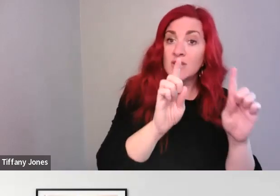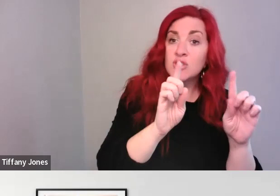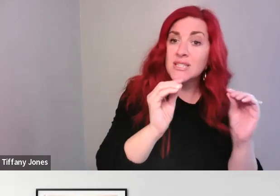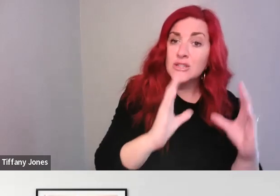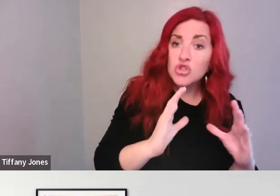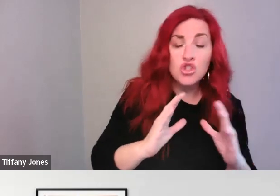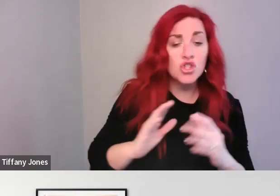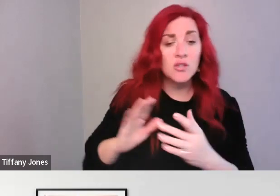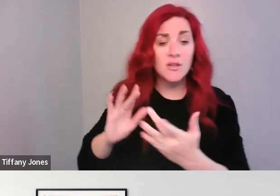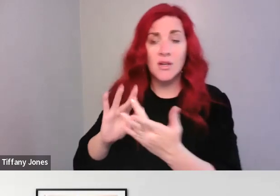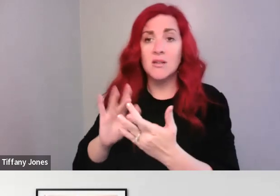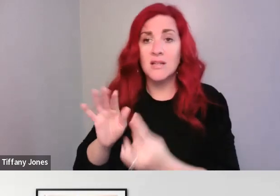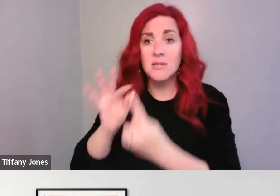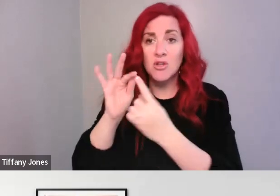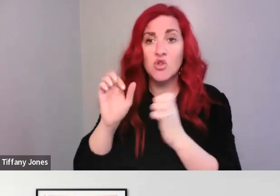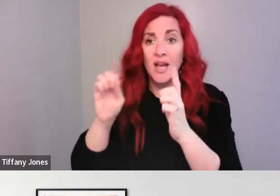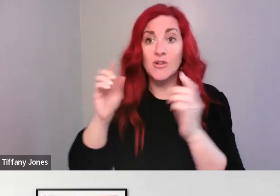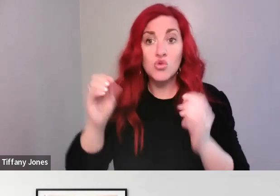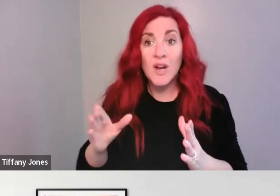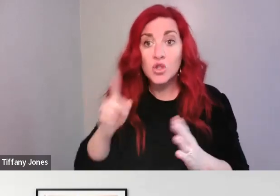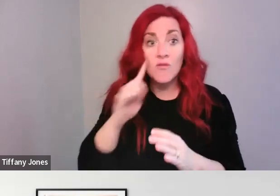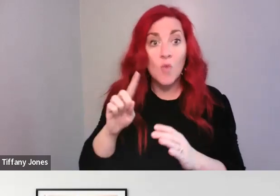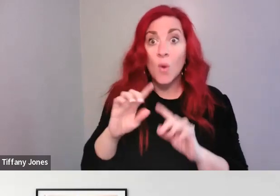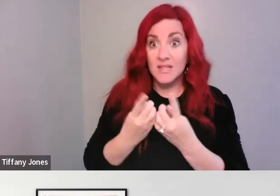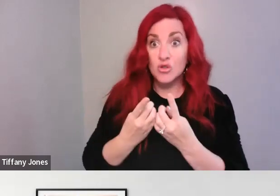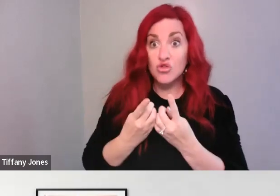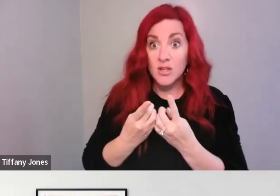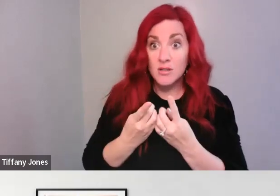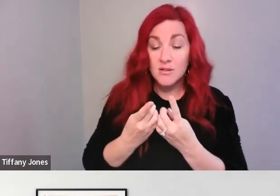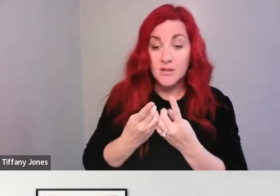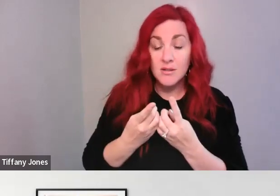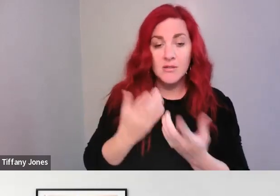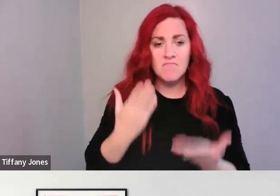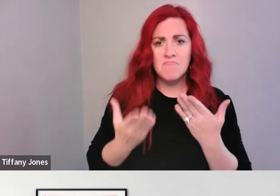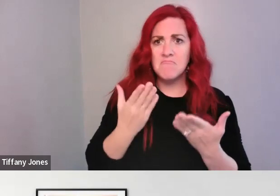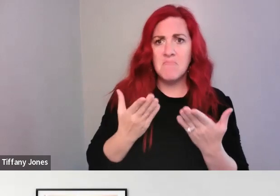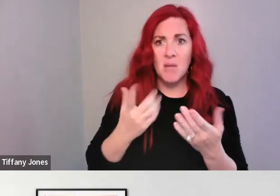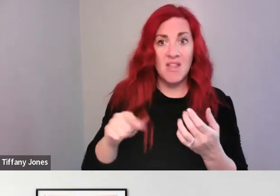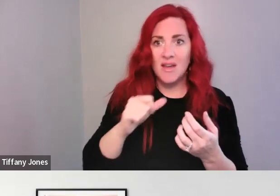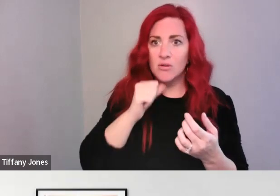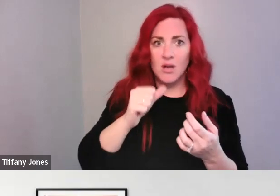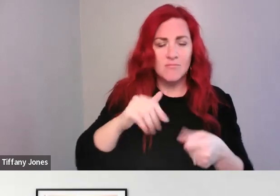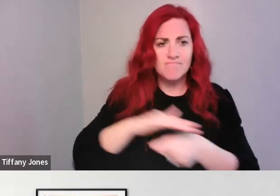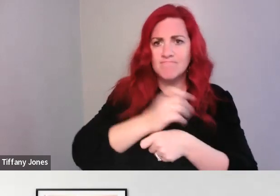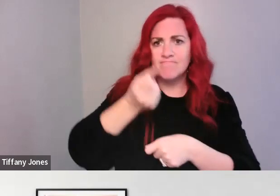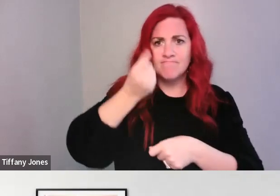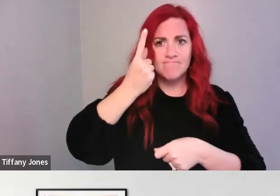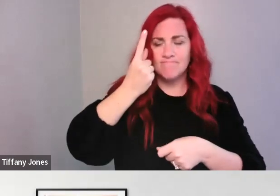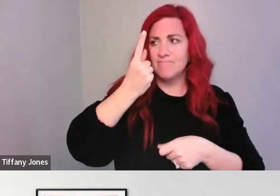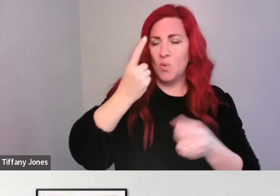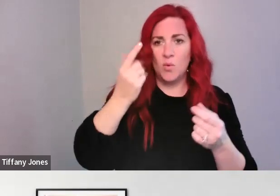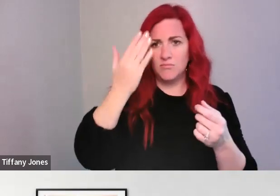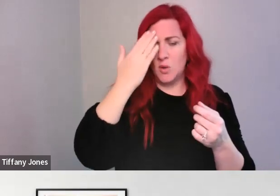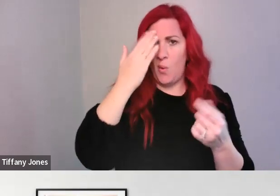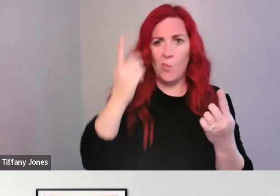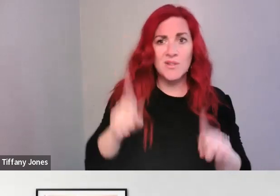reach out to the special ed director for the district. It may be that they just, they're not fully aware of what's going on. So really